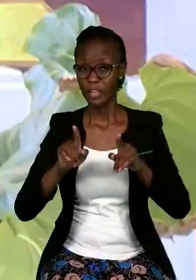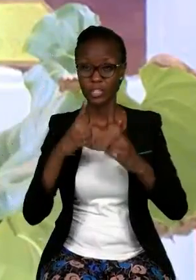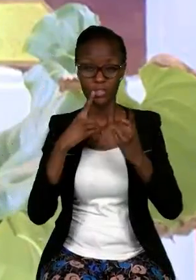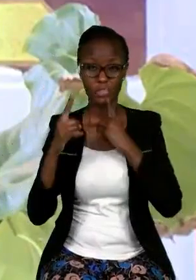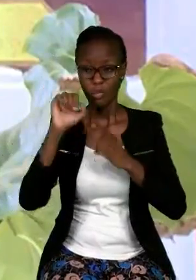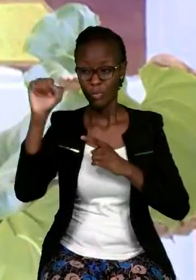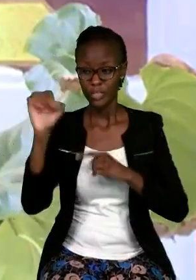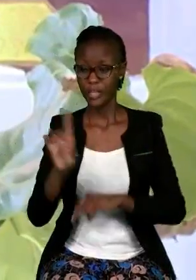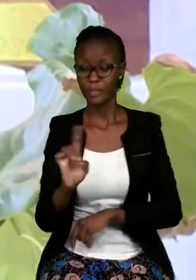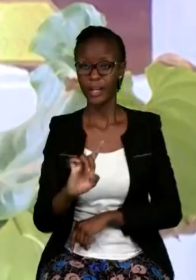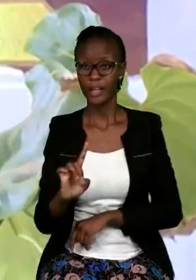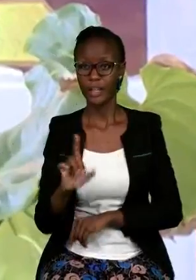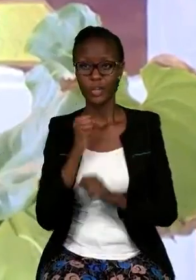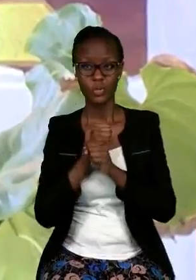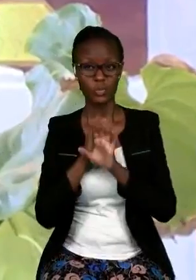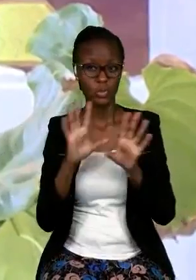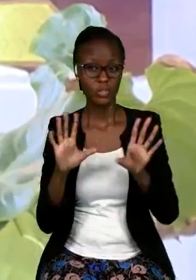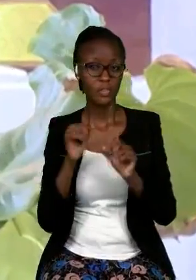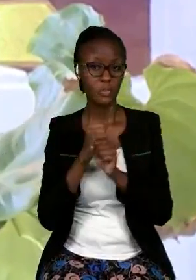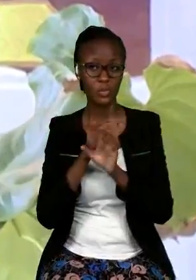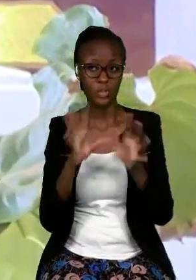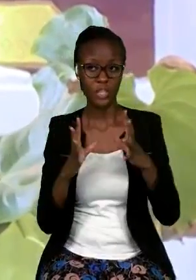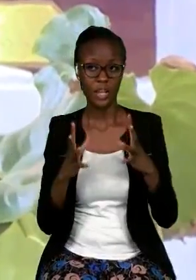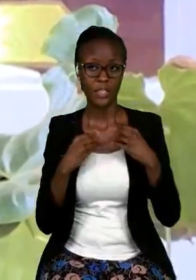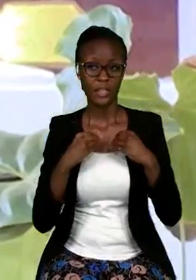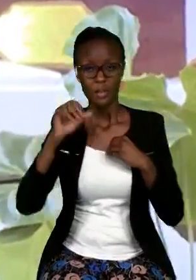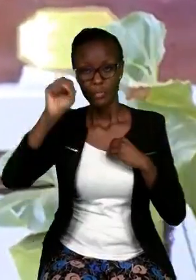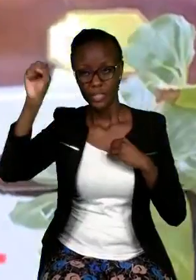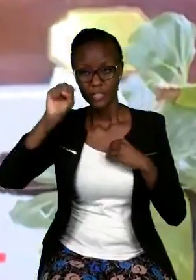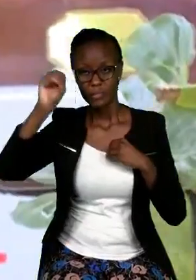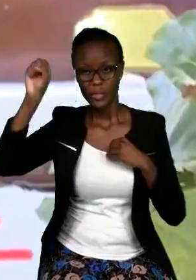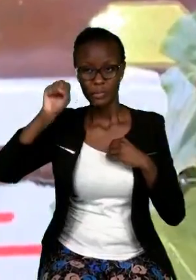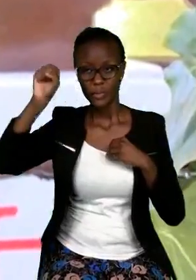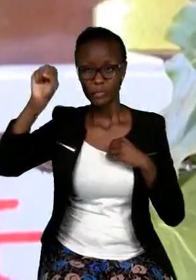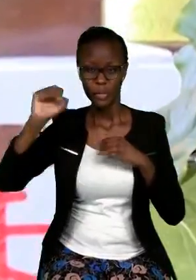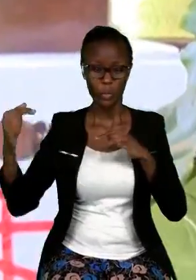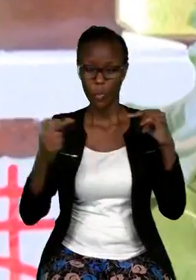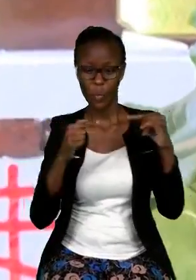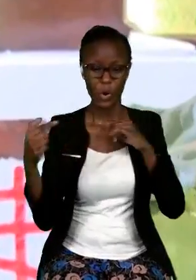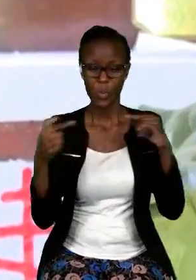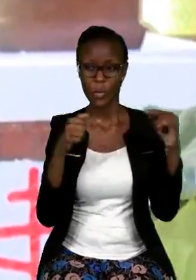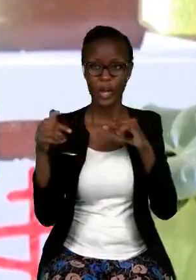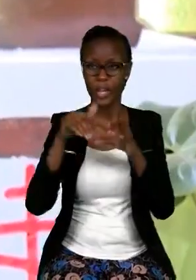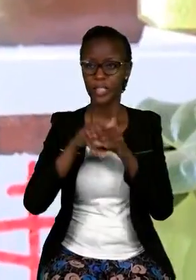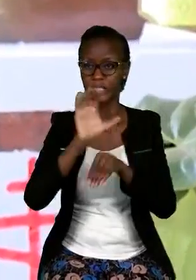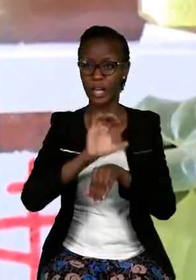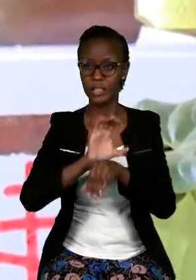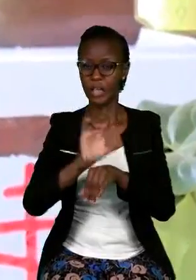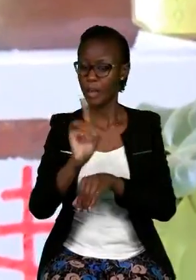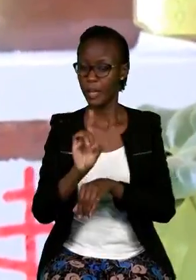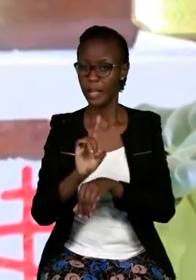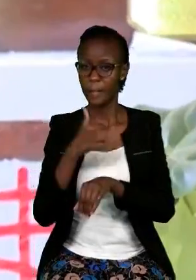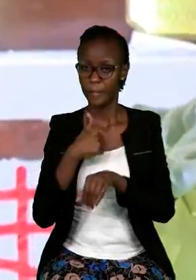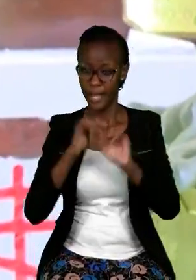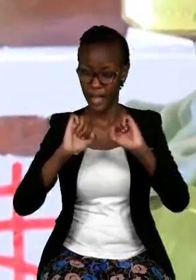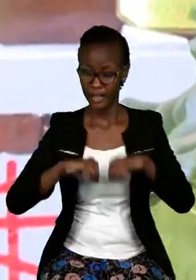Tusije tukaleta siasa na mashindano ya siasa katika madhabahu ya Mungu. Mimi